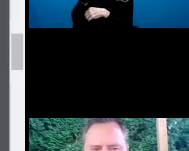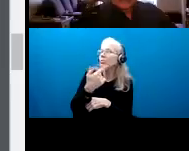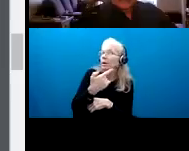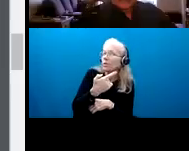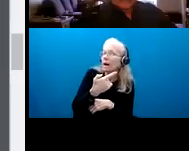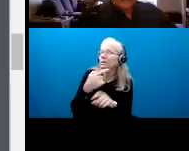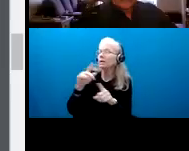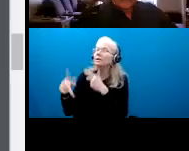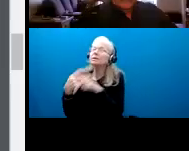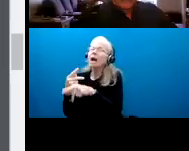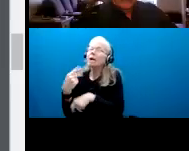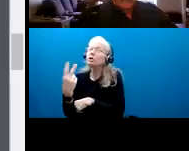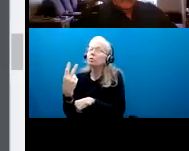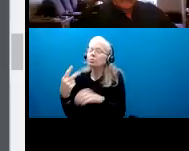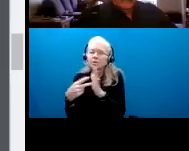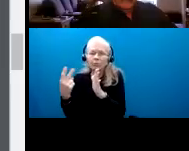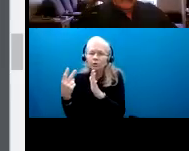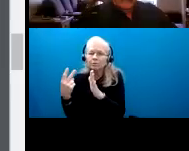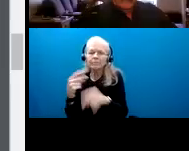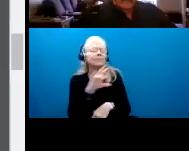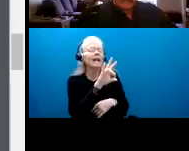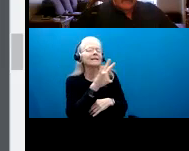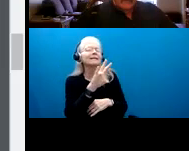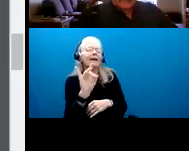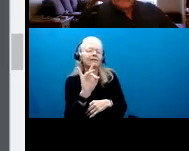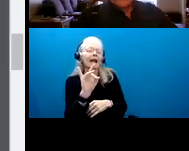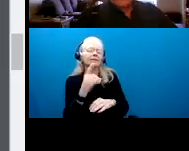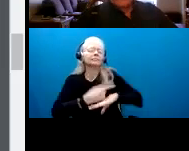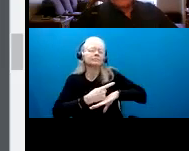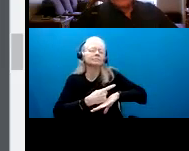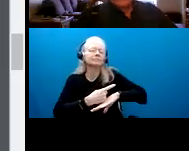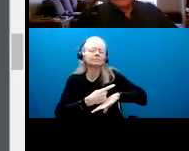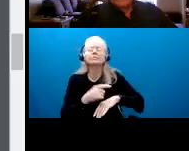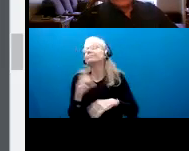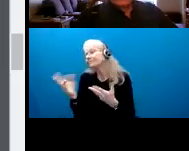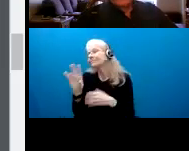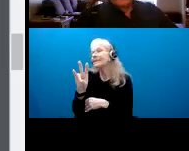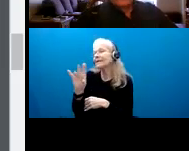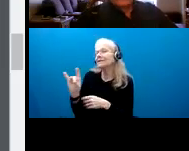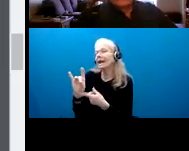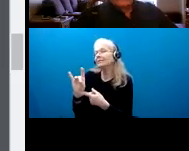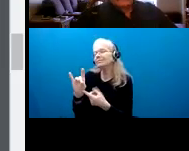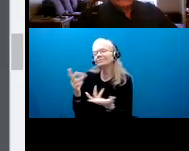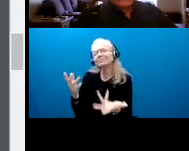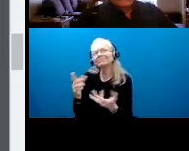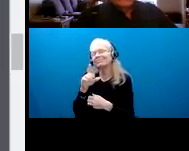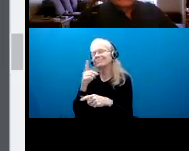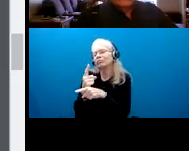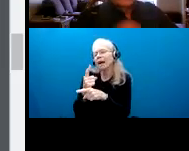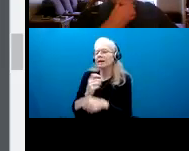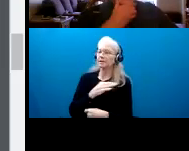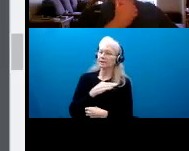like double that or more. It's 78 days for a type Yeah, 2. okay, 78. So it is all about staff timing and